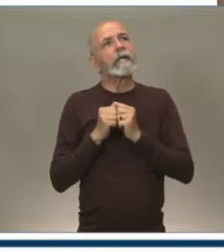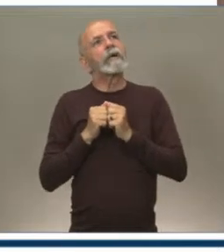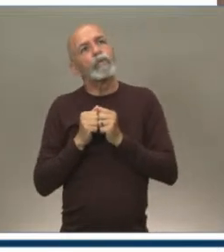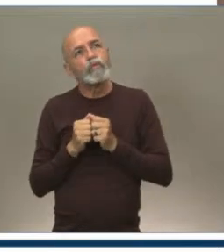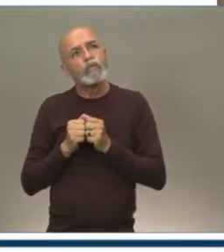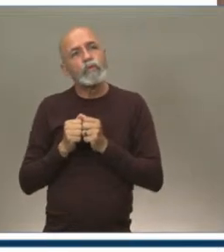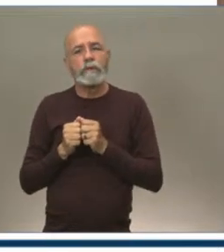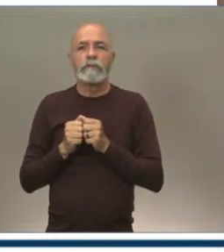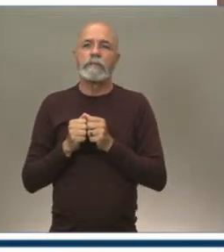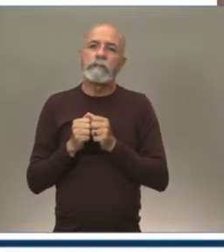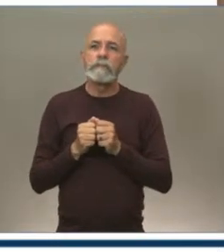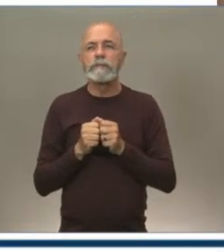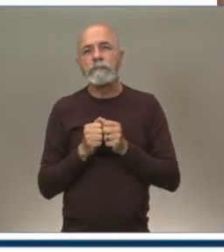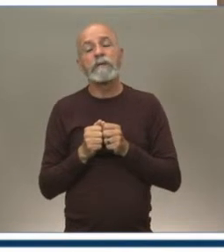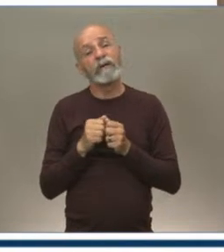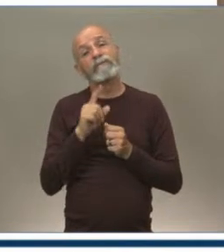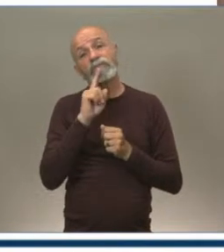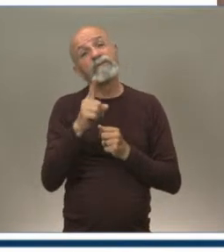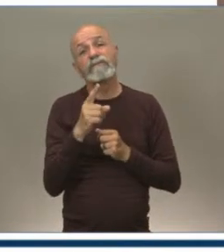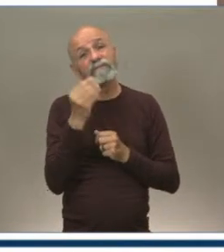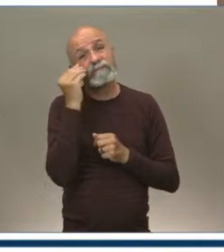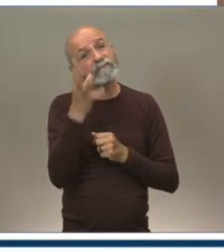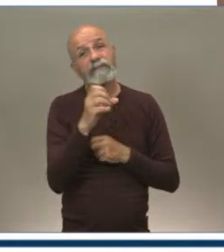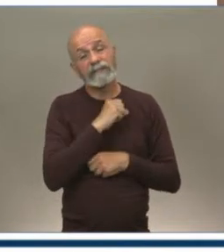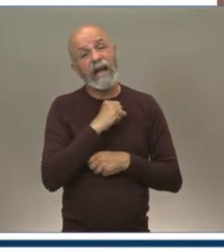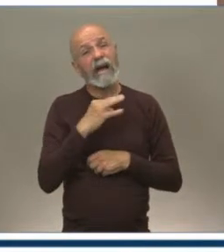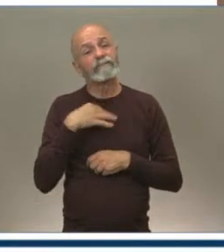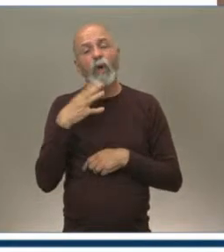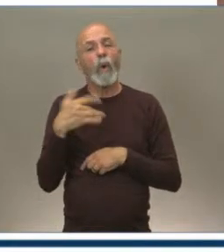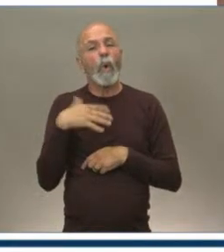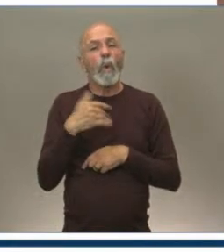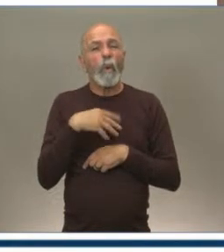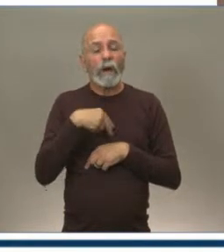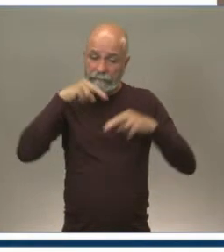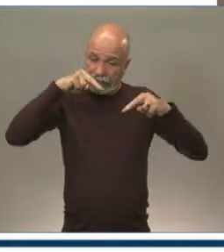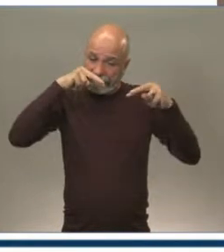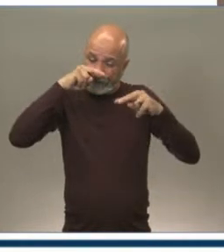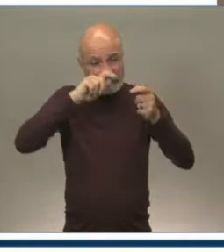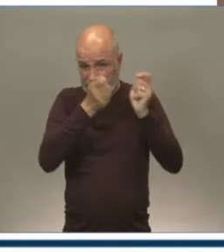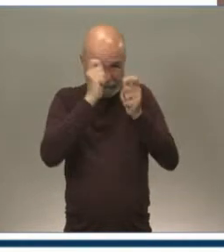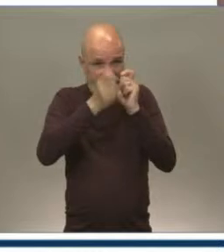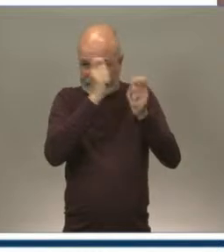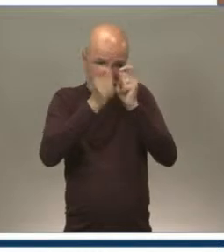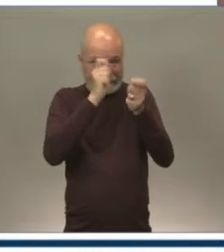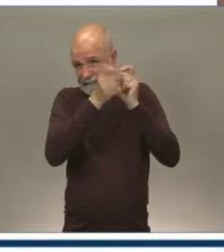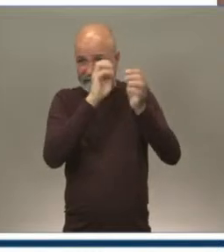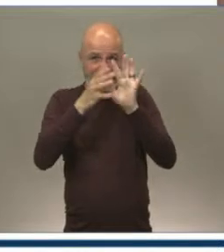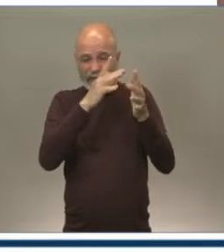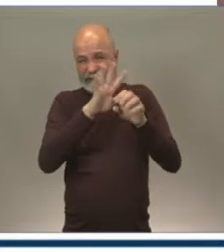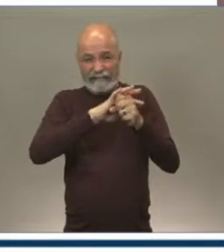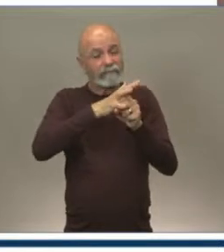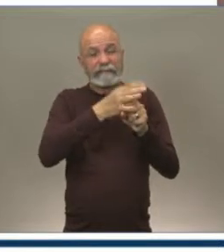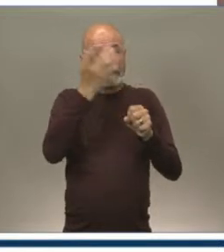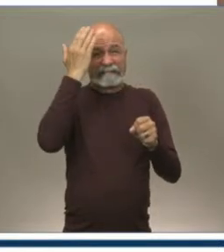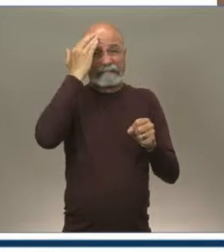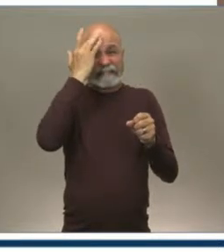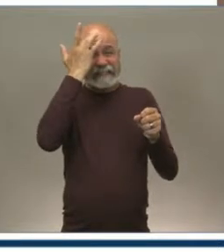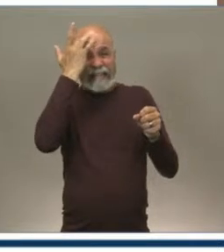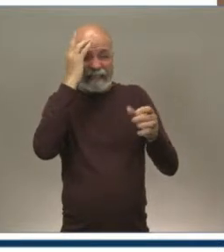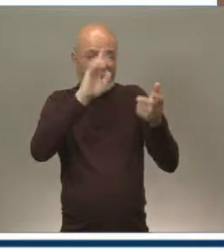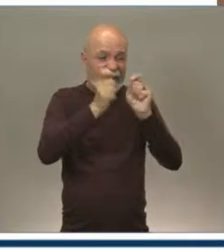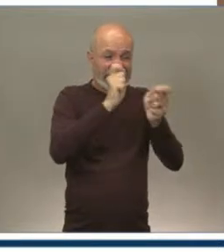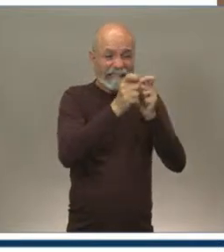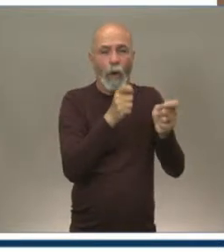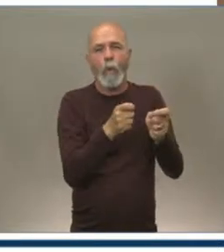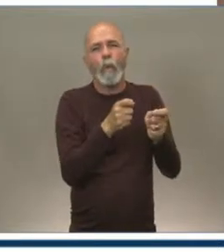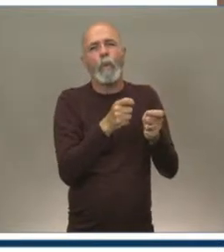it is intensive work. Patients who are ill with COVID they're like all ICU